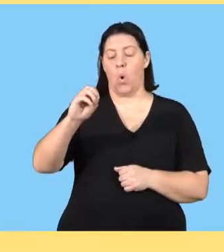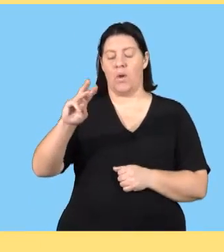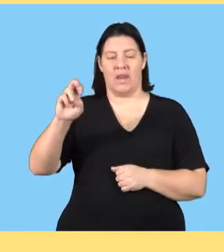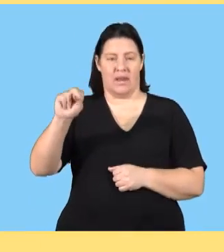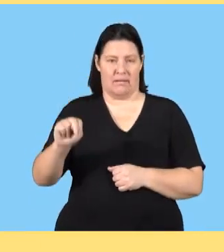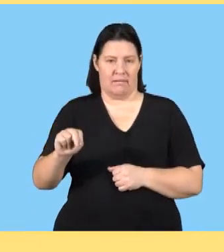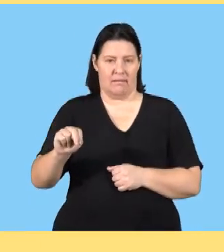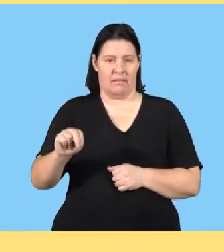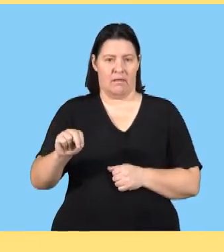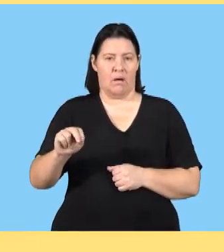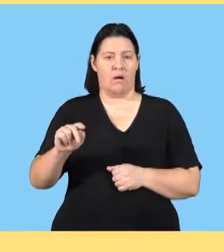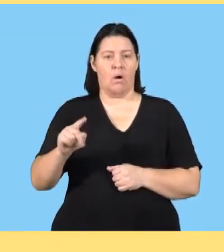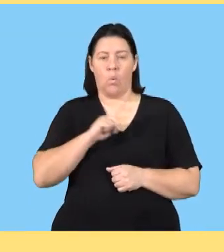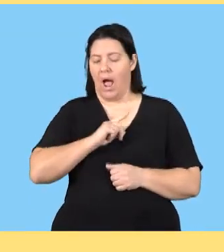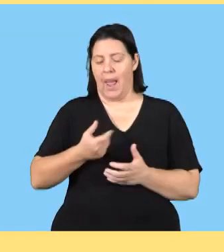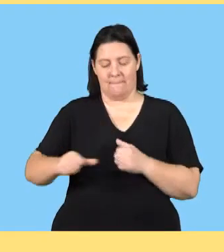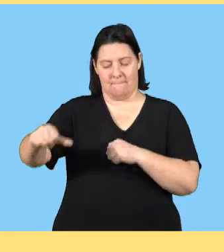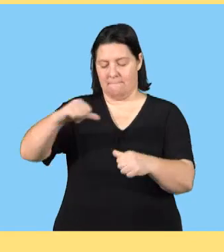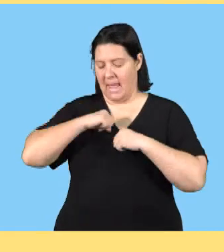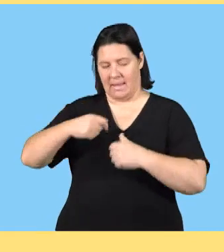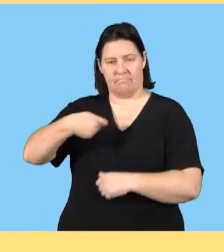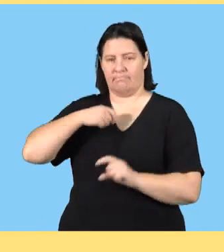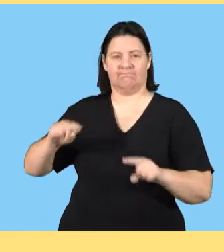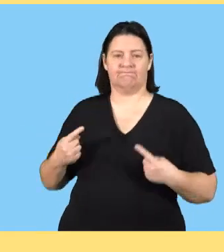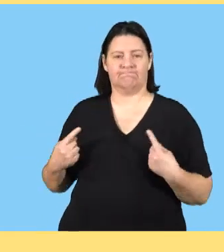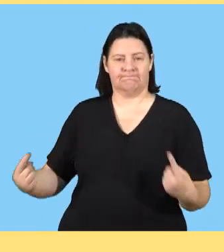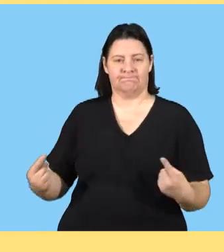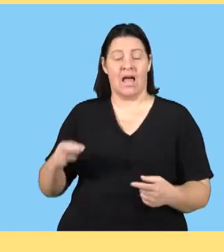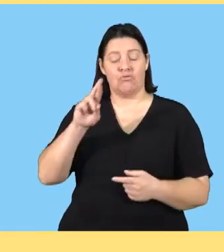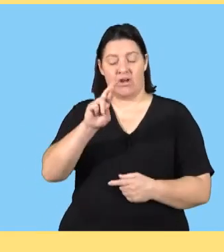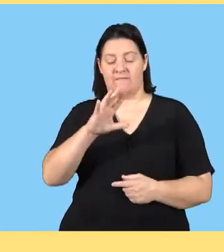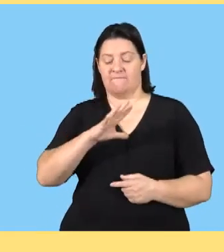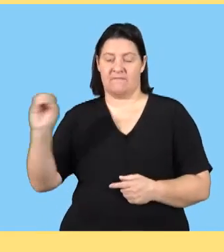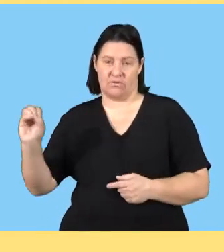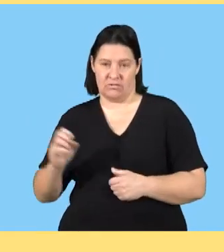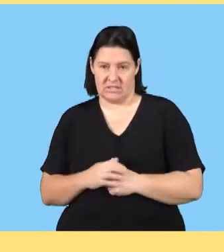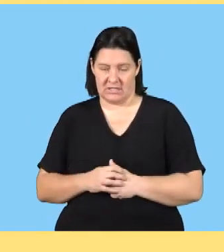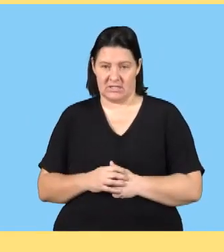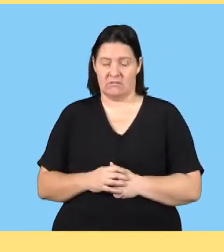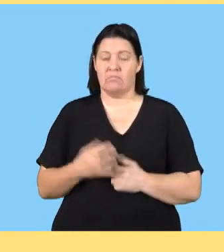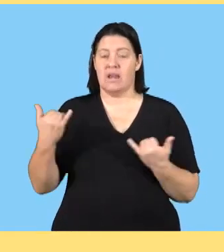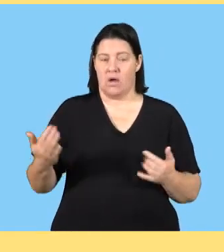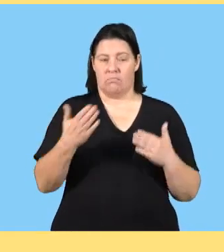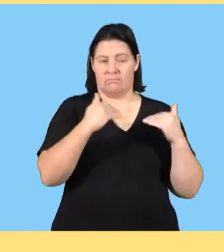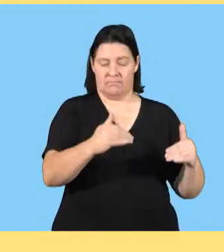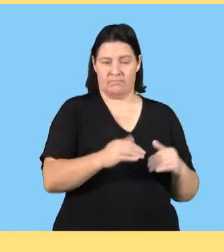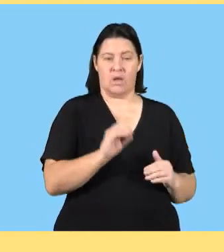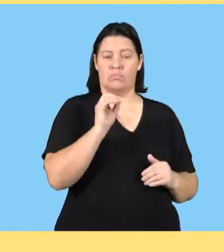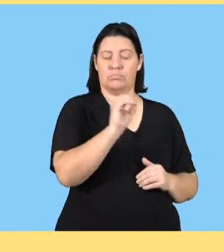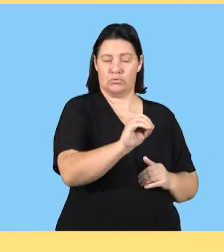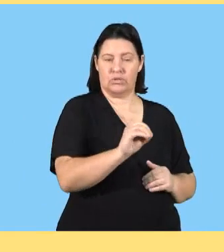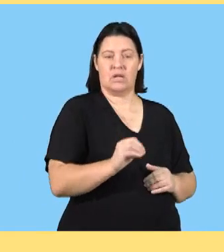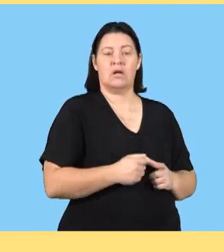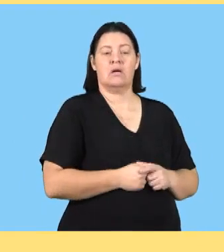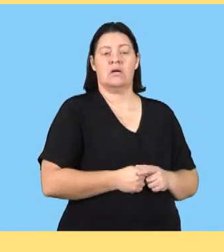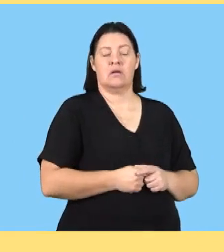F. Owen as irrecoverable, 500. I'll come here and then I'll say If I'm